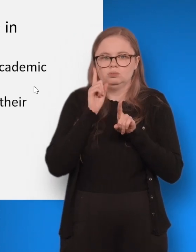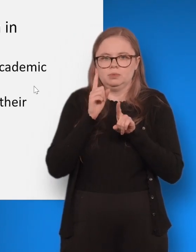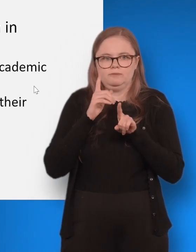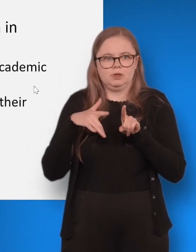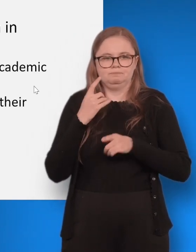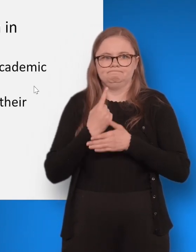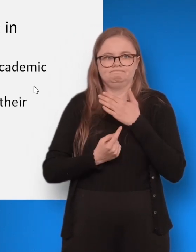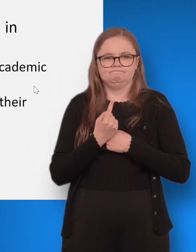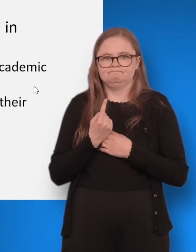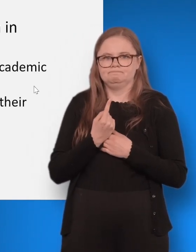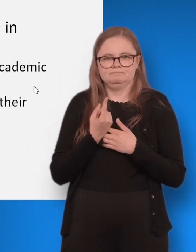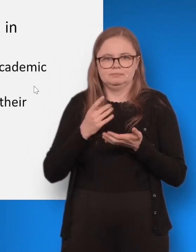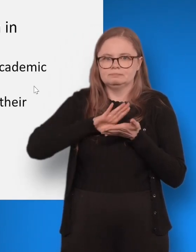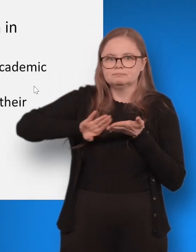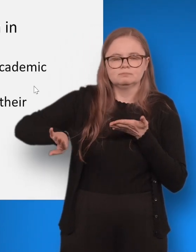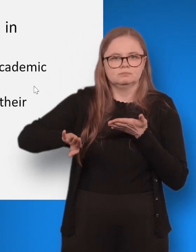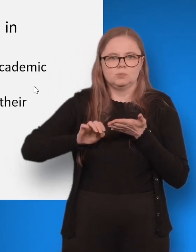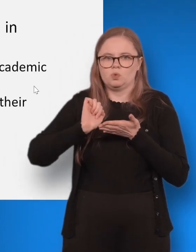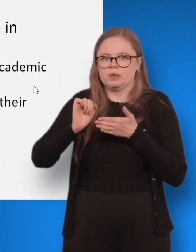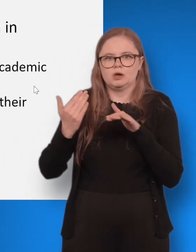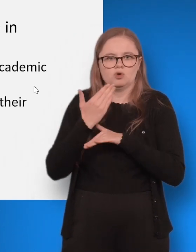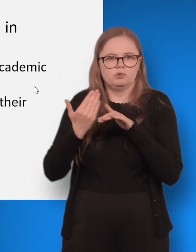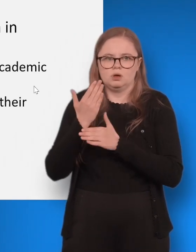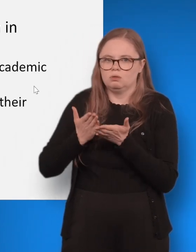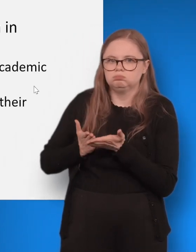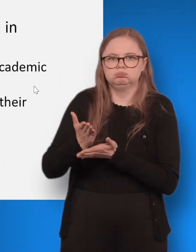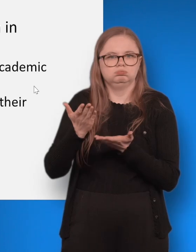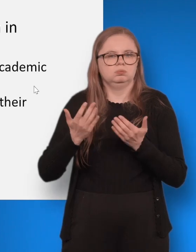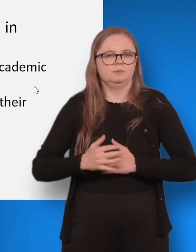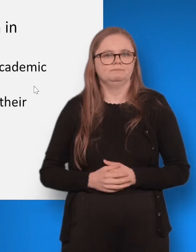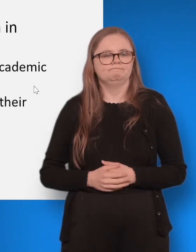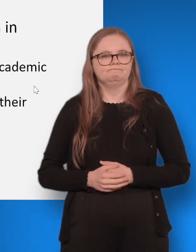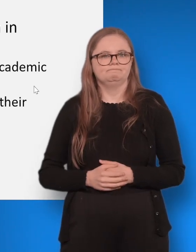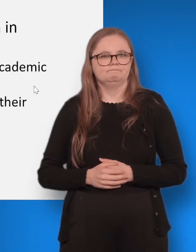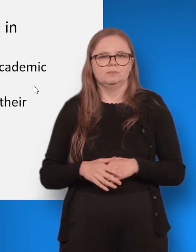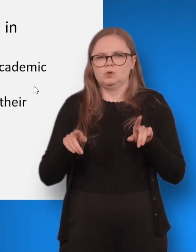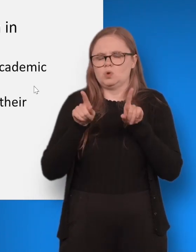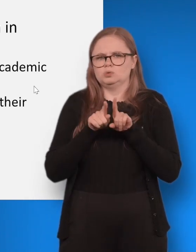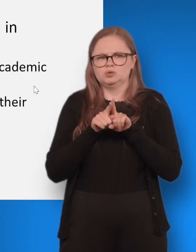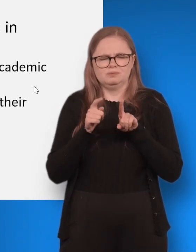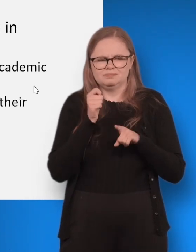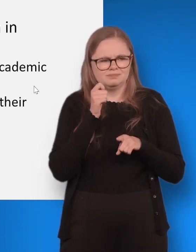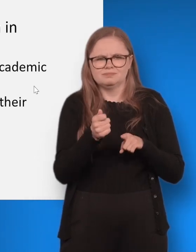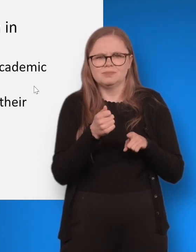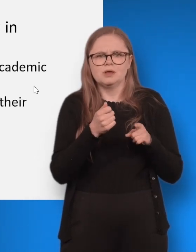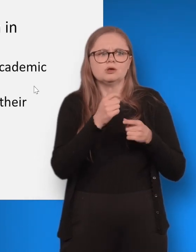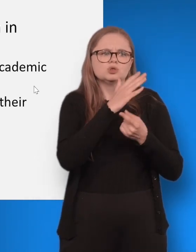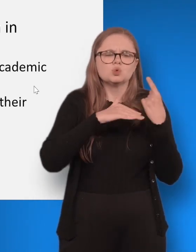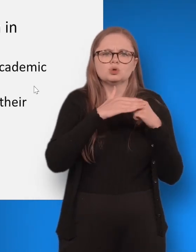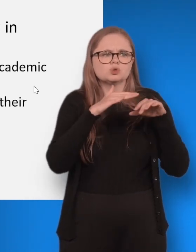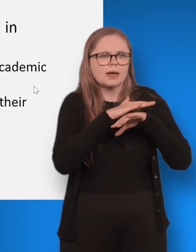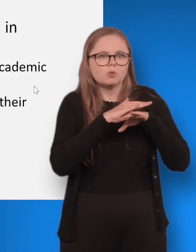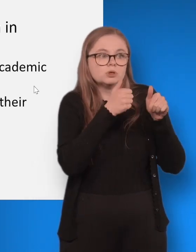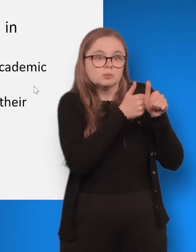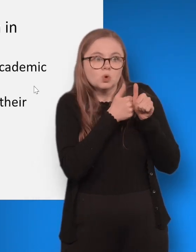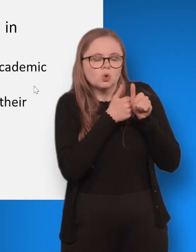and exclusion during their careers for women, and also the lack of supportive social networks, which